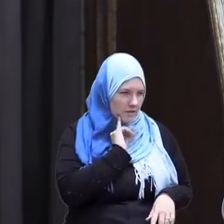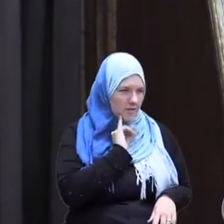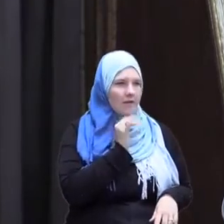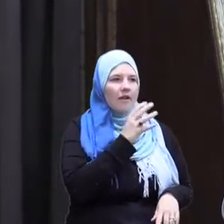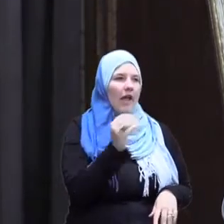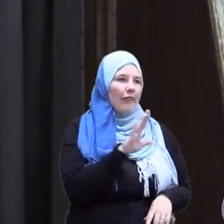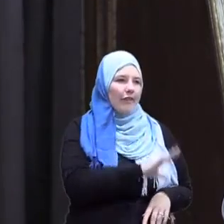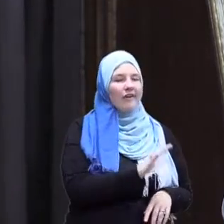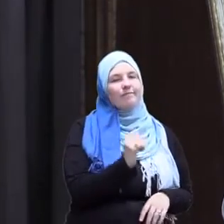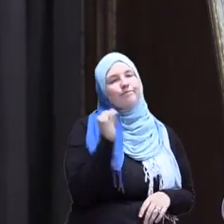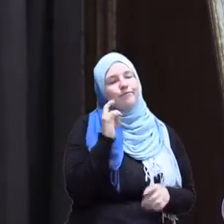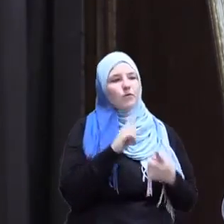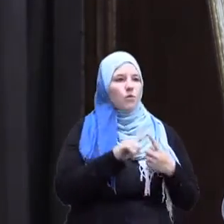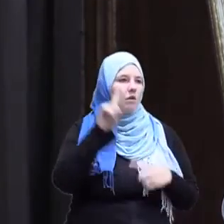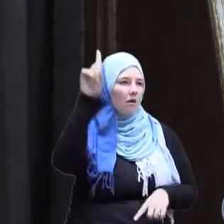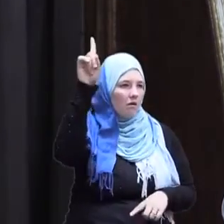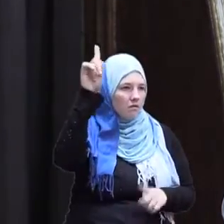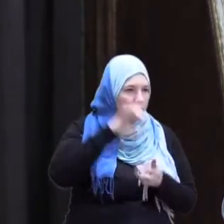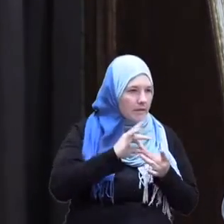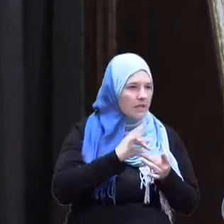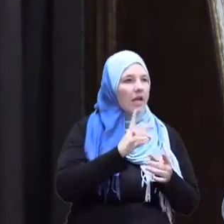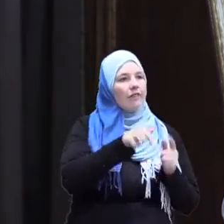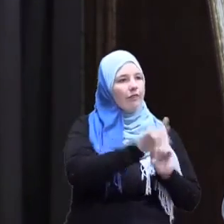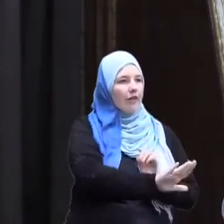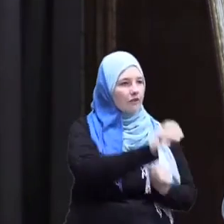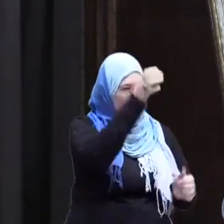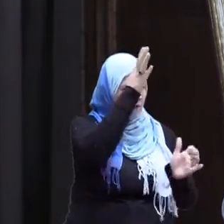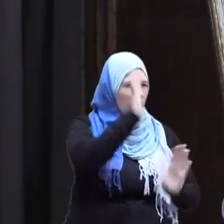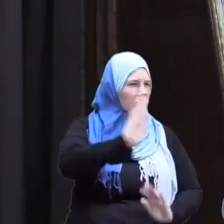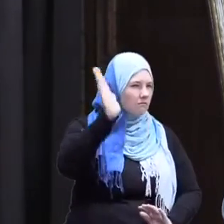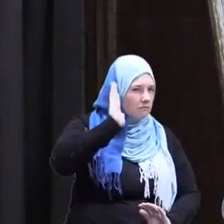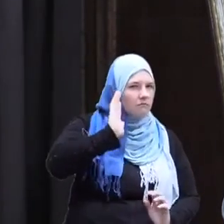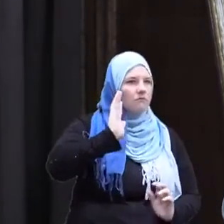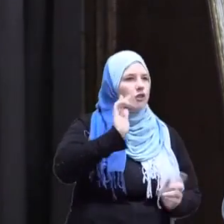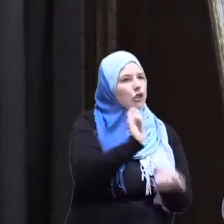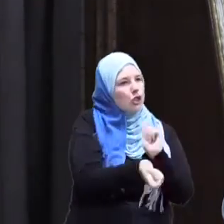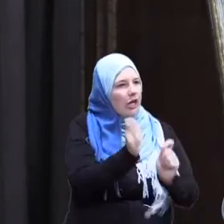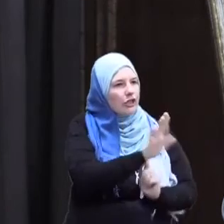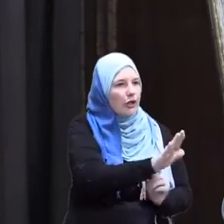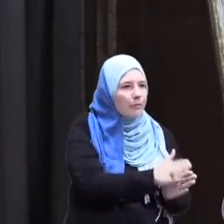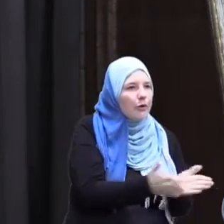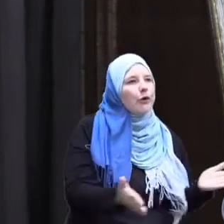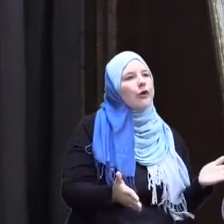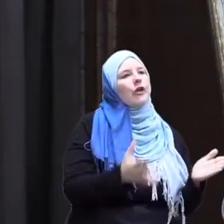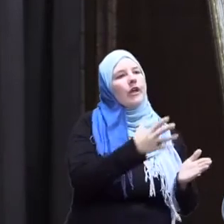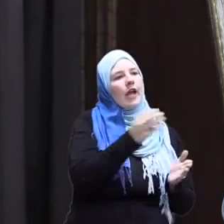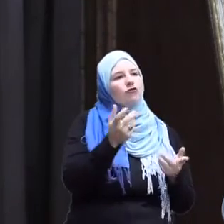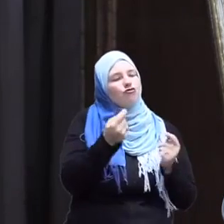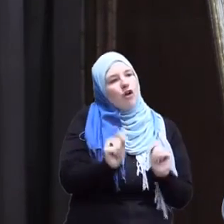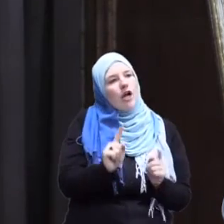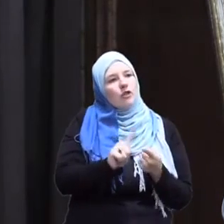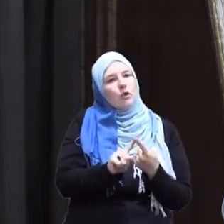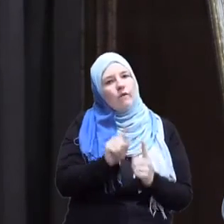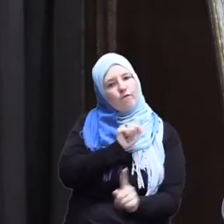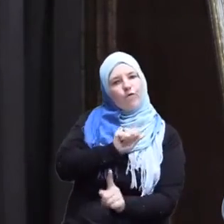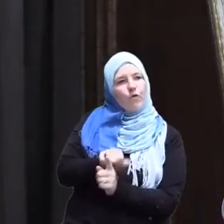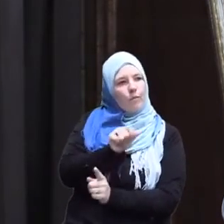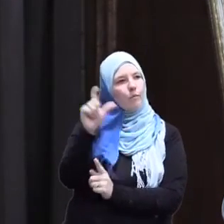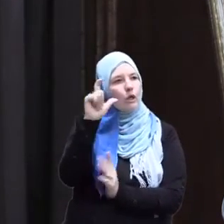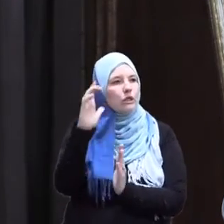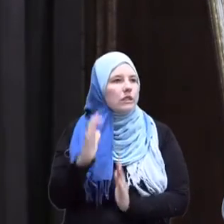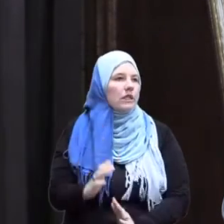right? Those who say, oh Allah, give us the cool of our eyes in our families and in our